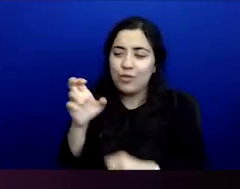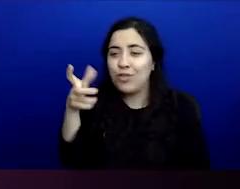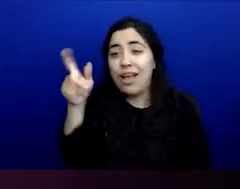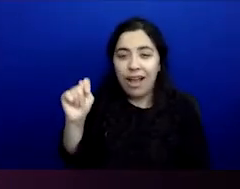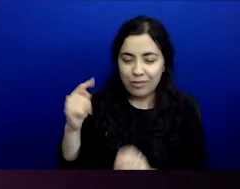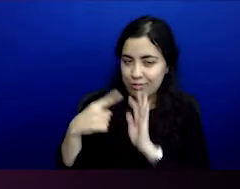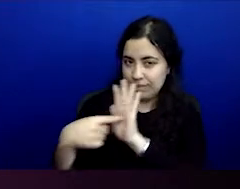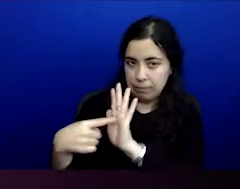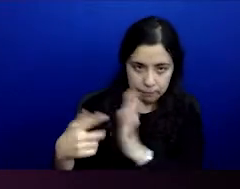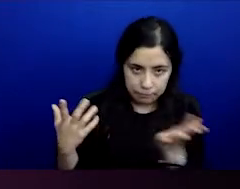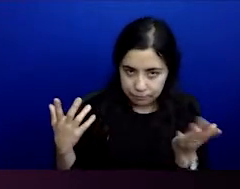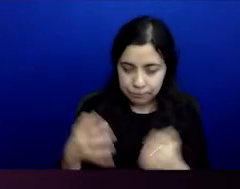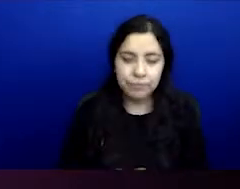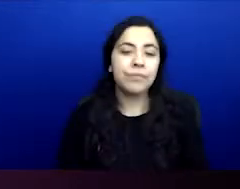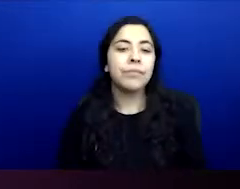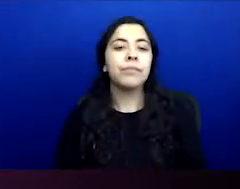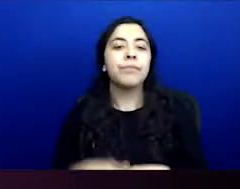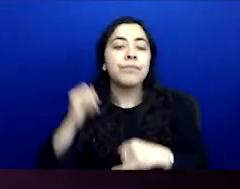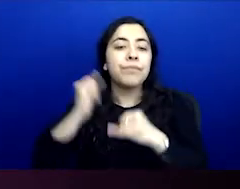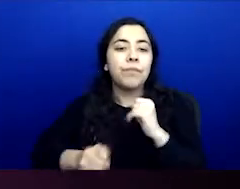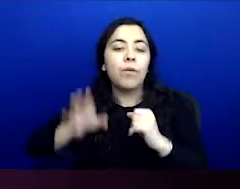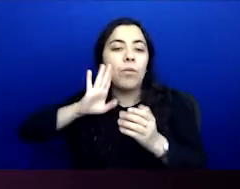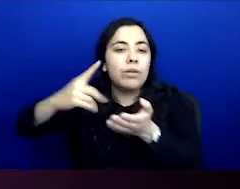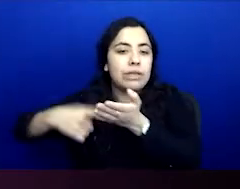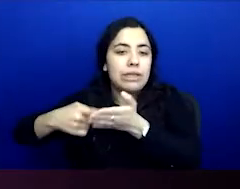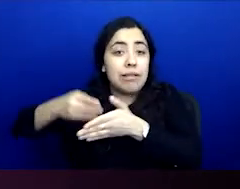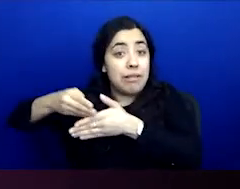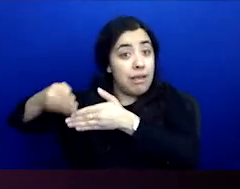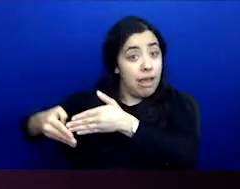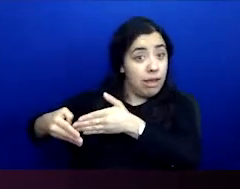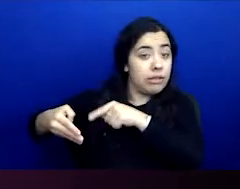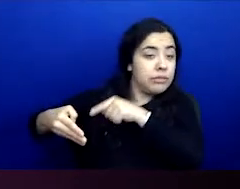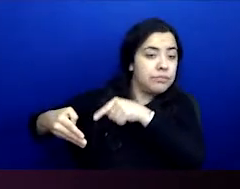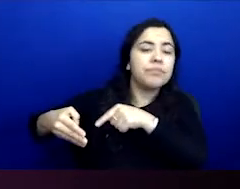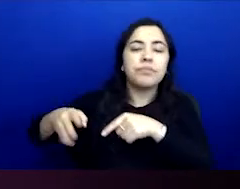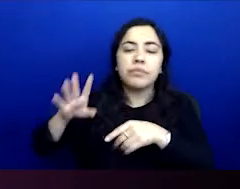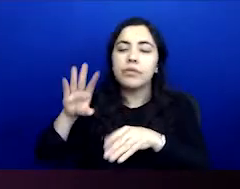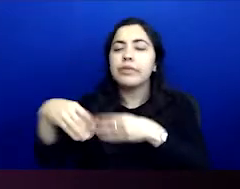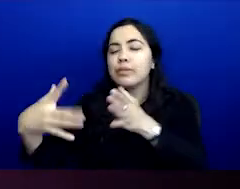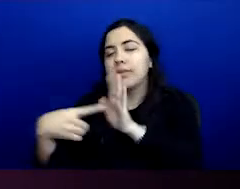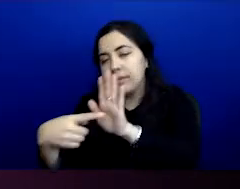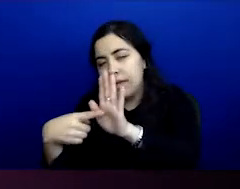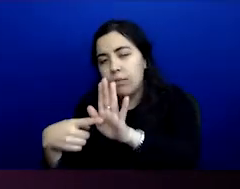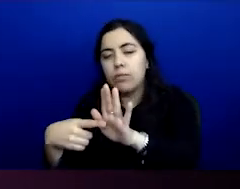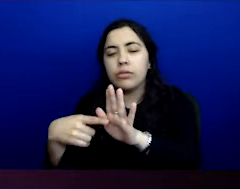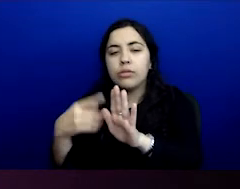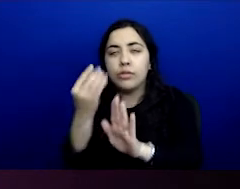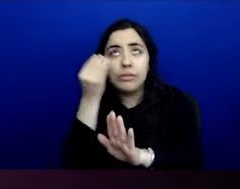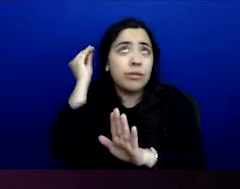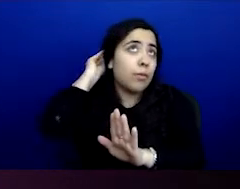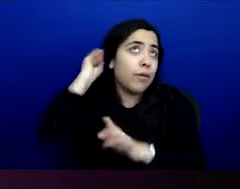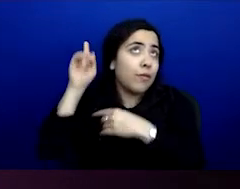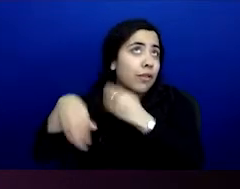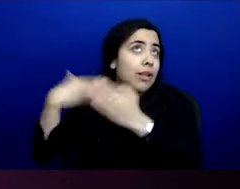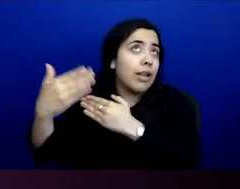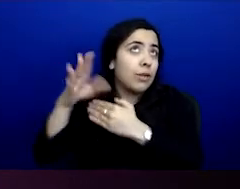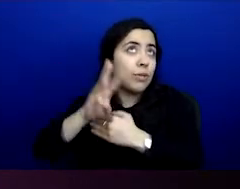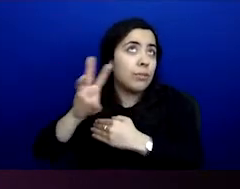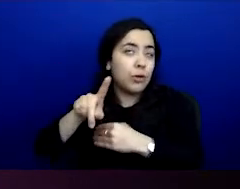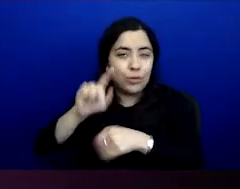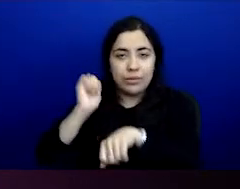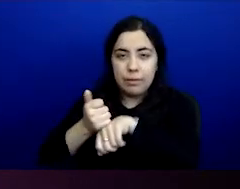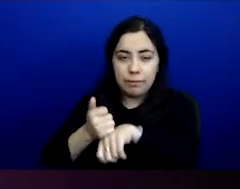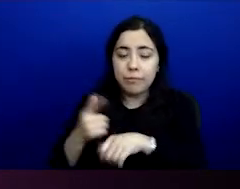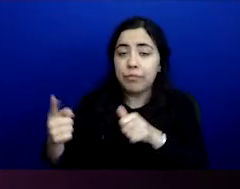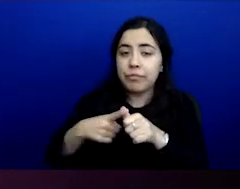example. And then finally, I'll wrap up and show an example and give you some takeaways for your next site. So first, let's